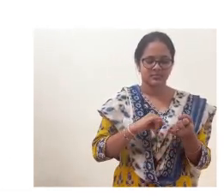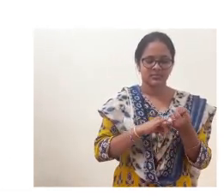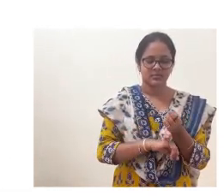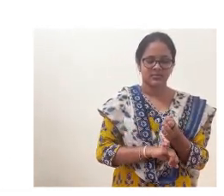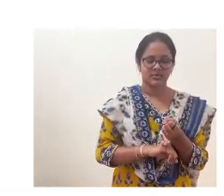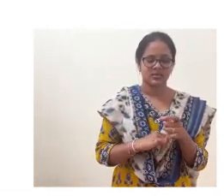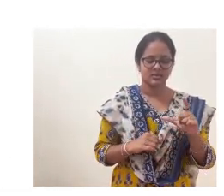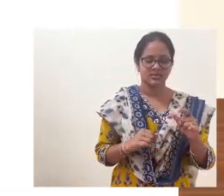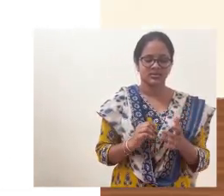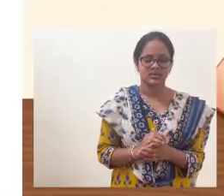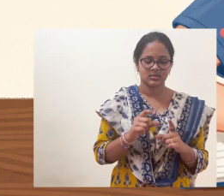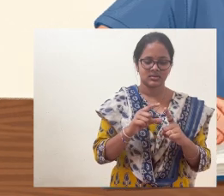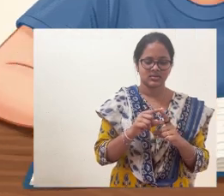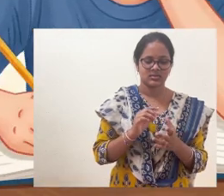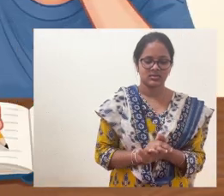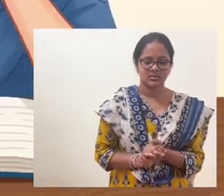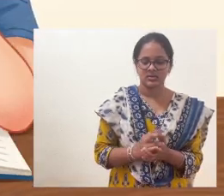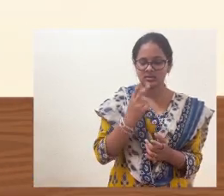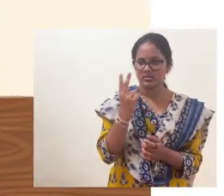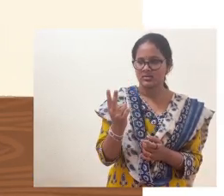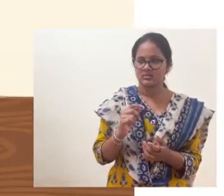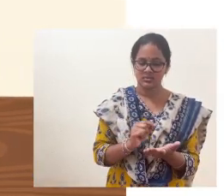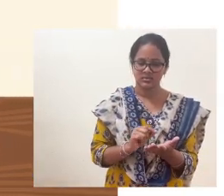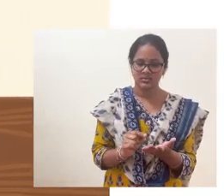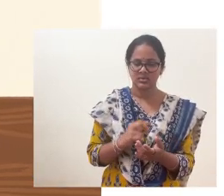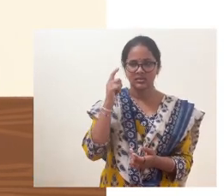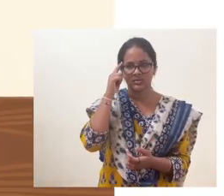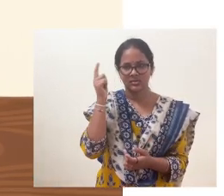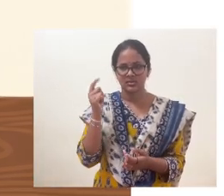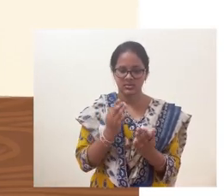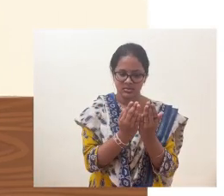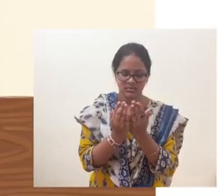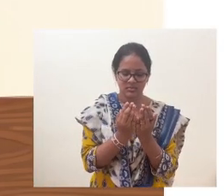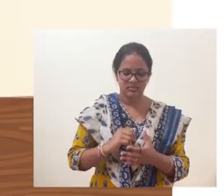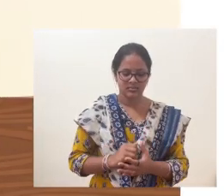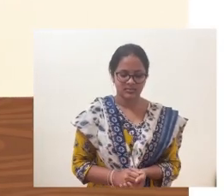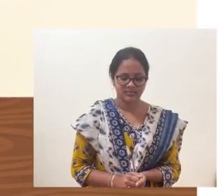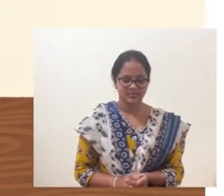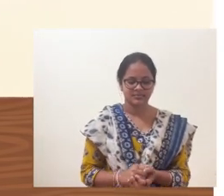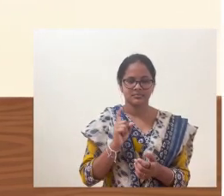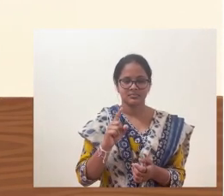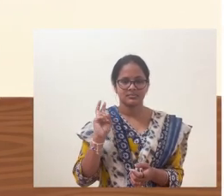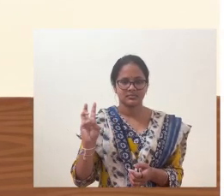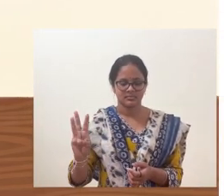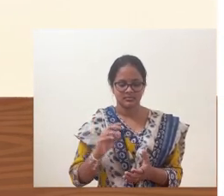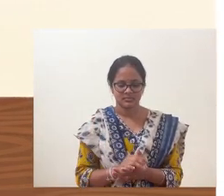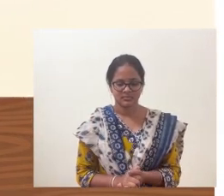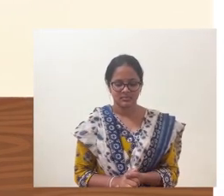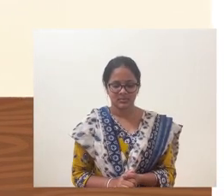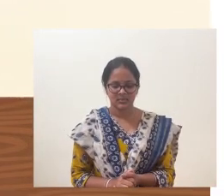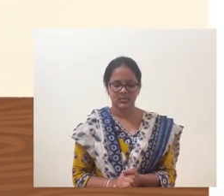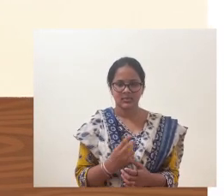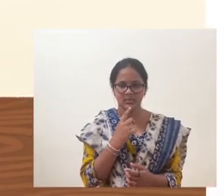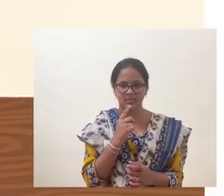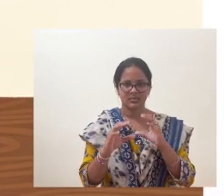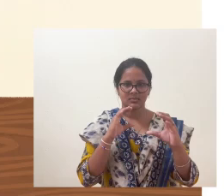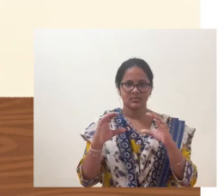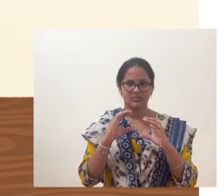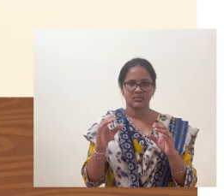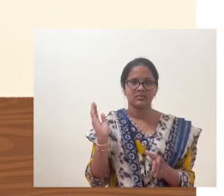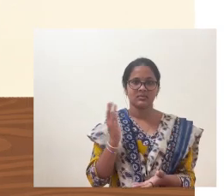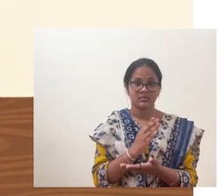slow movement. Specific learning disabilities. Trouble with reading, writing, math,